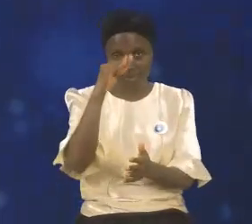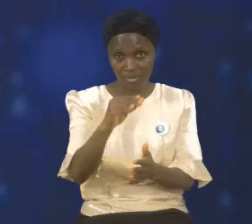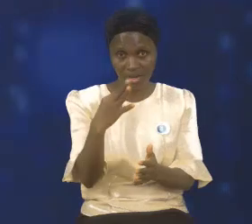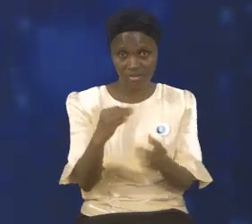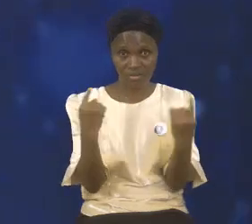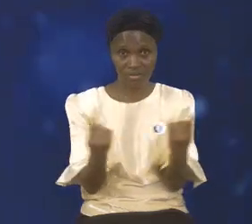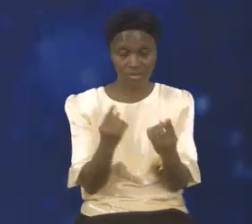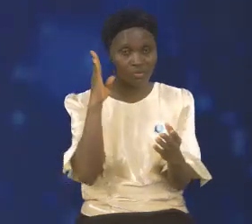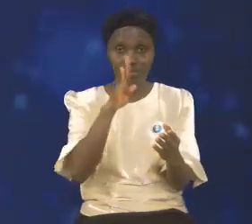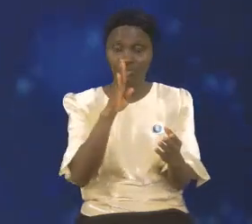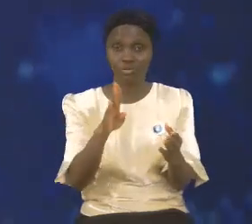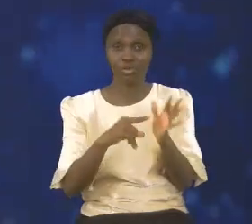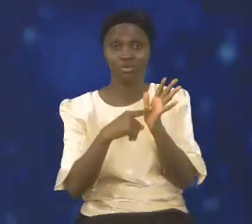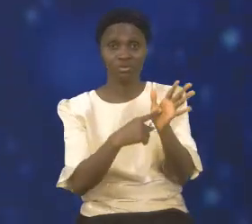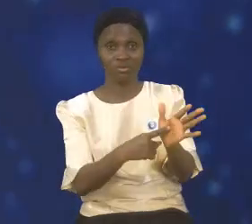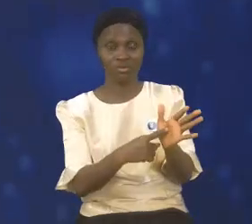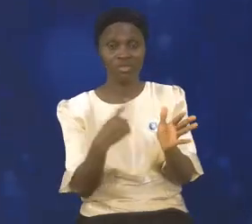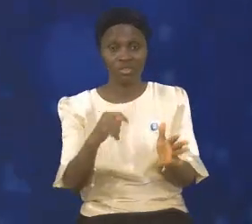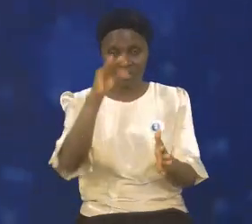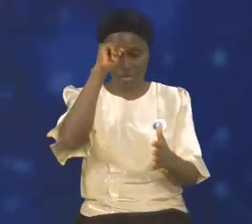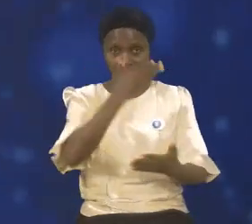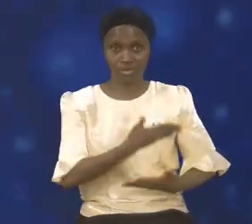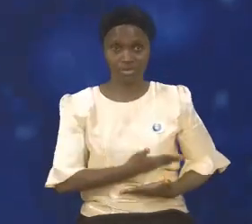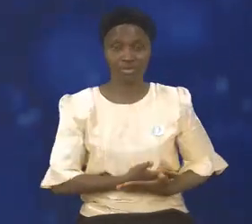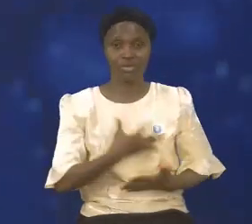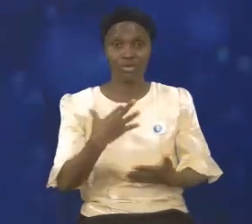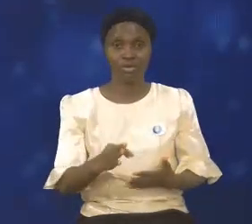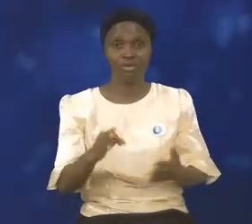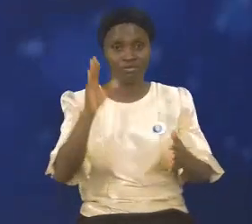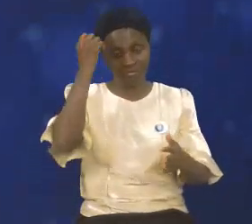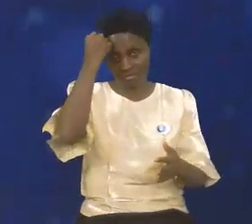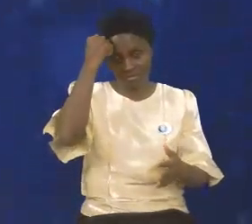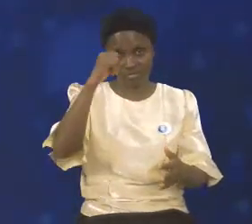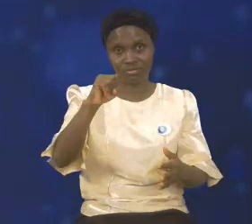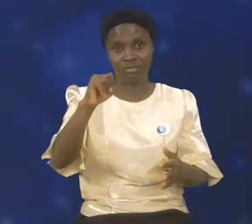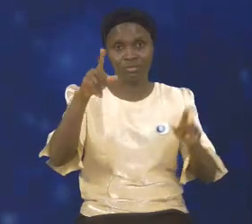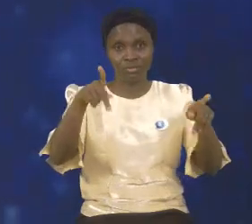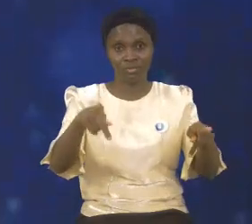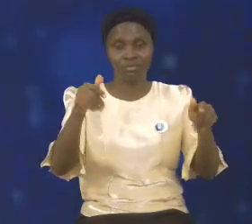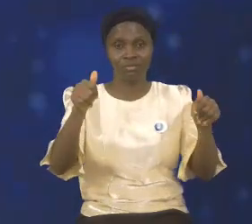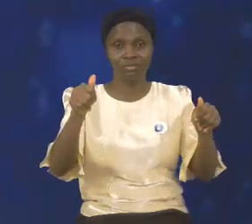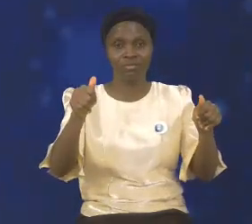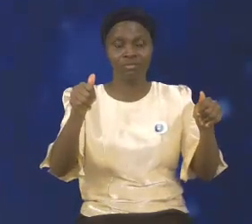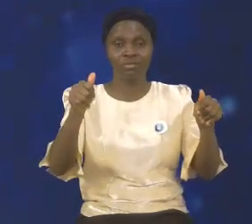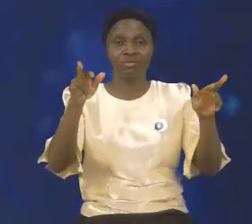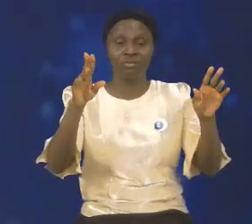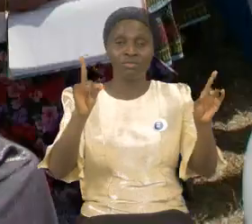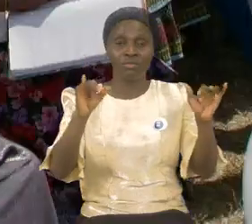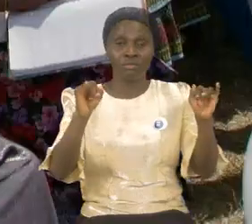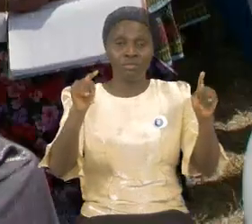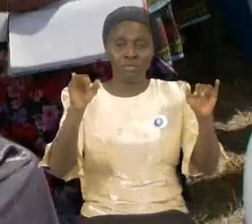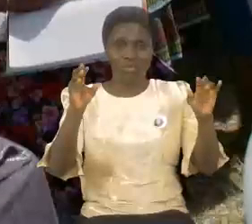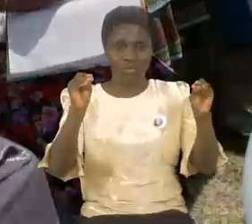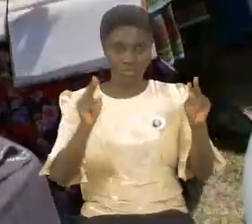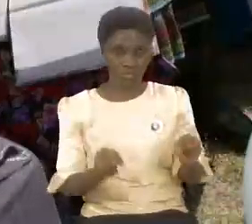revealed, the son of perdition. That is the Antichrist will come. When he comes, what he will be saying? Look at verse 4.